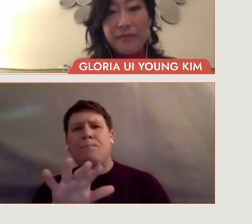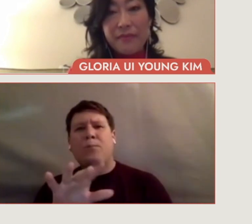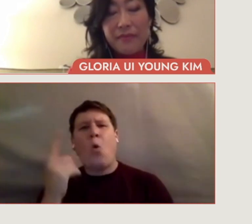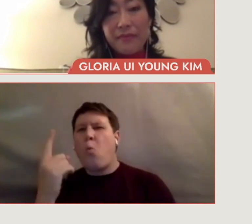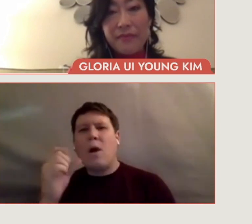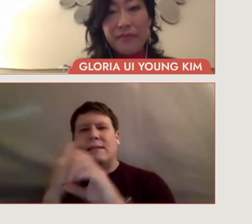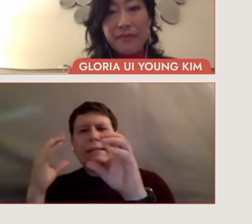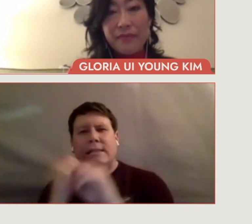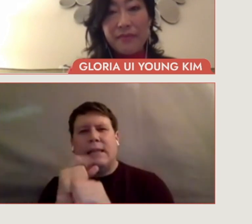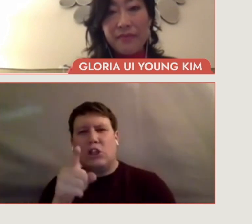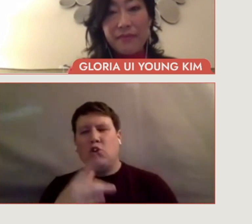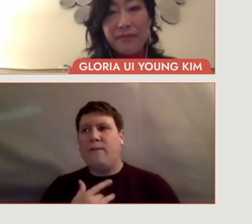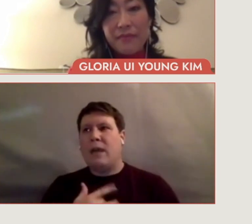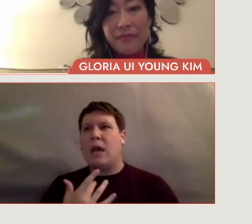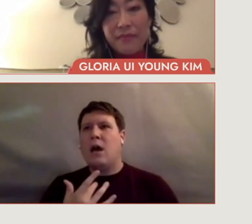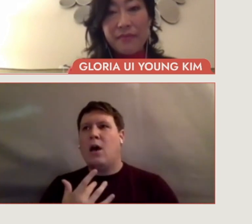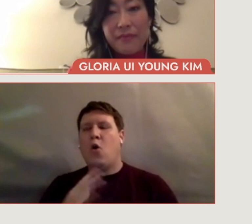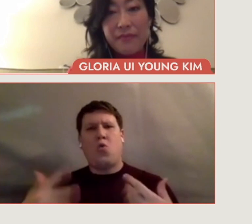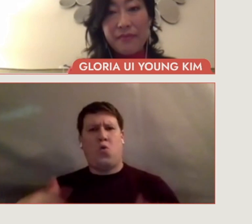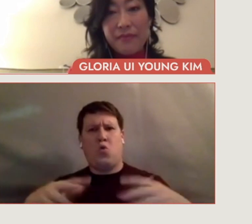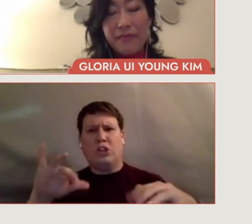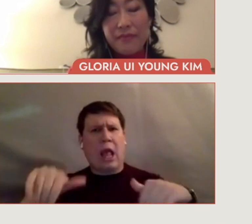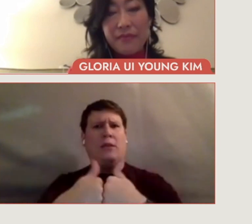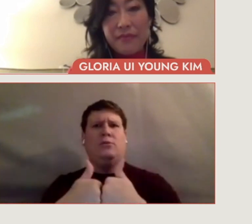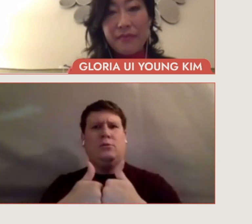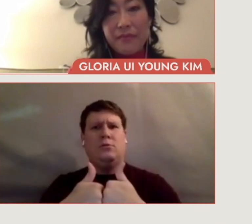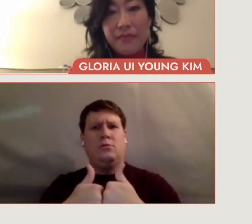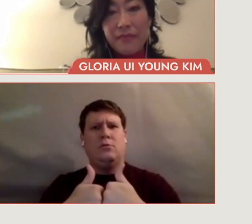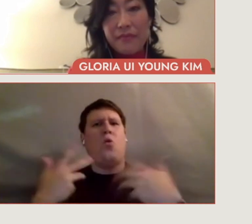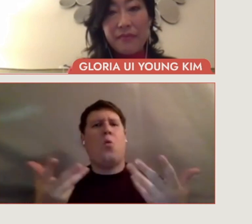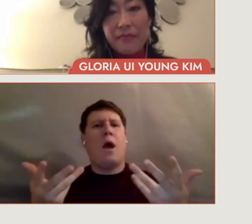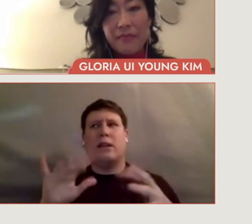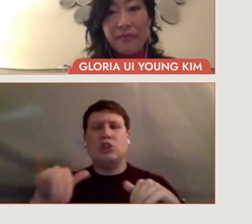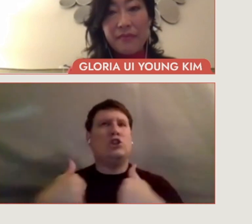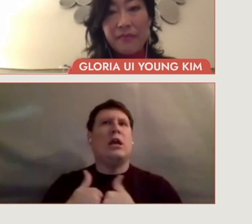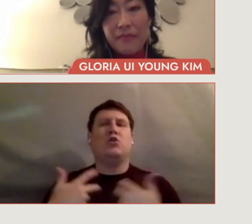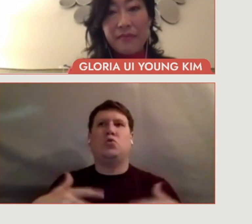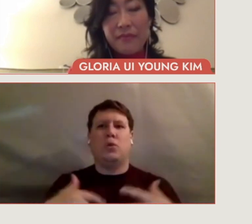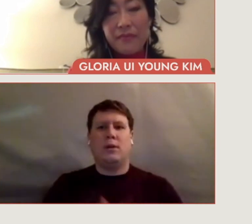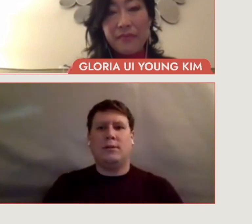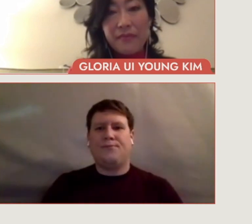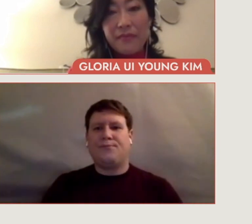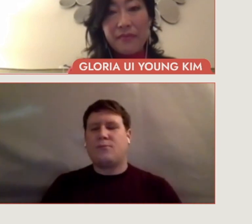I'm really maybe challenged, especially by this scene?